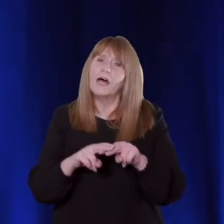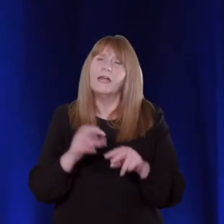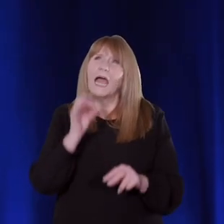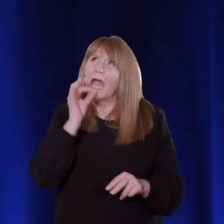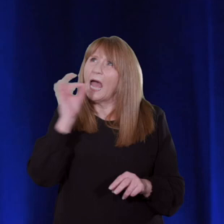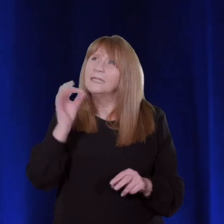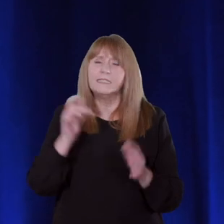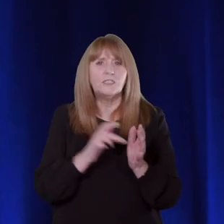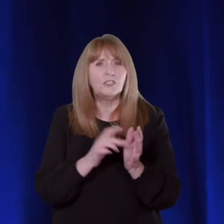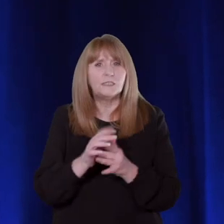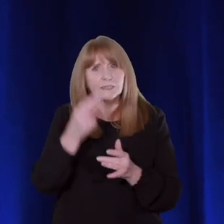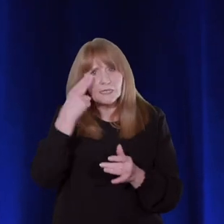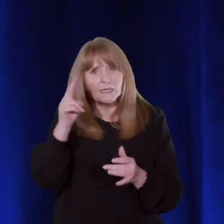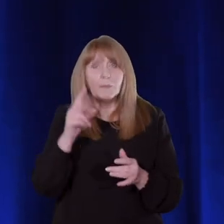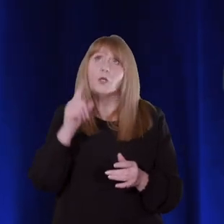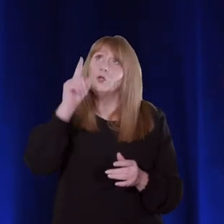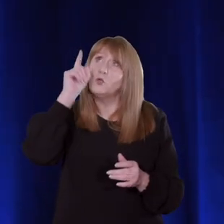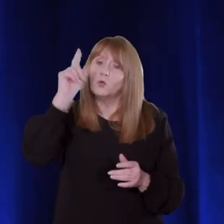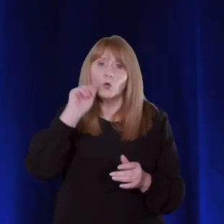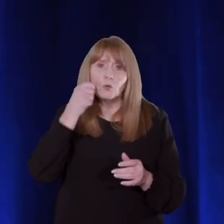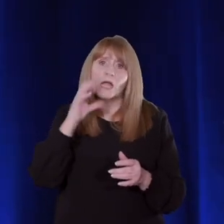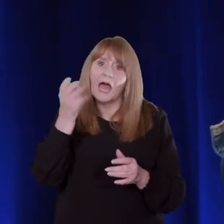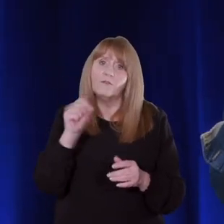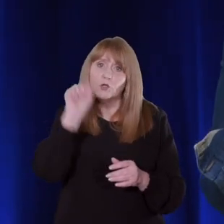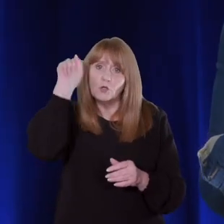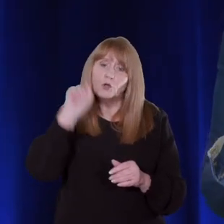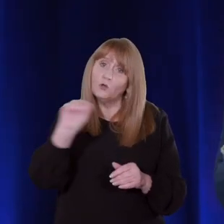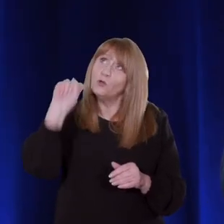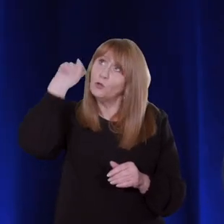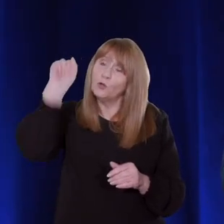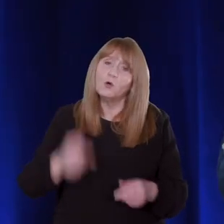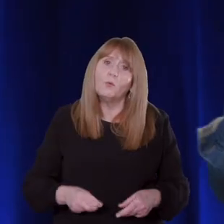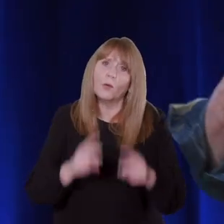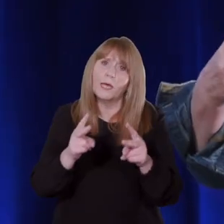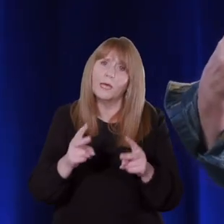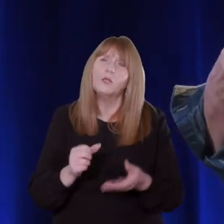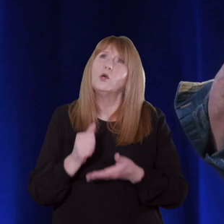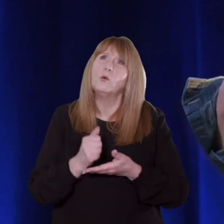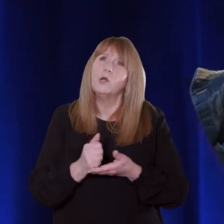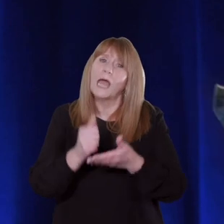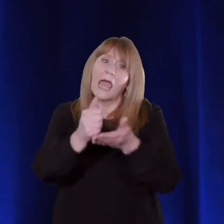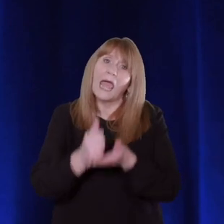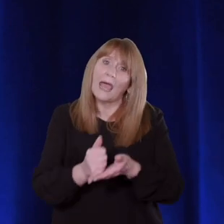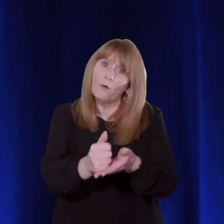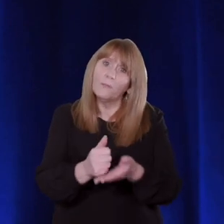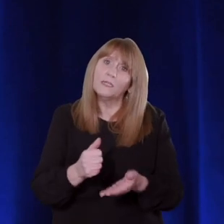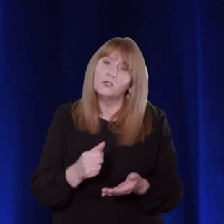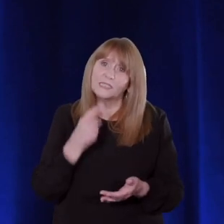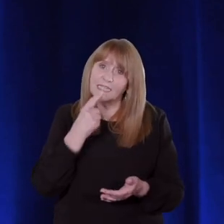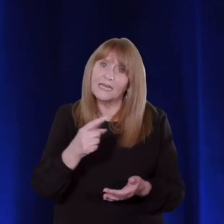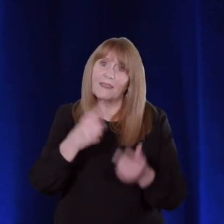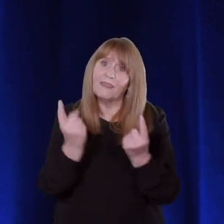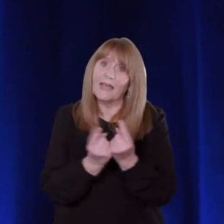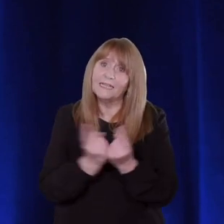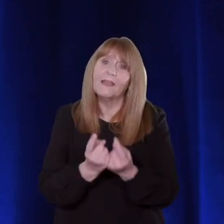Jesus' name that you would have your way, that you would help me say words that are relevant, that you'd give me inspiration from